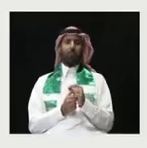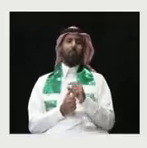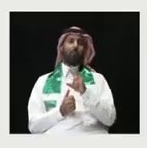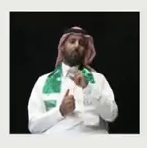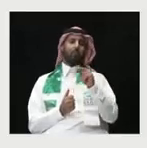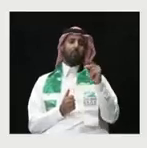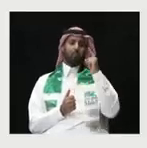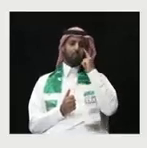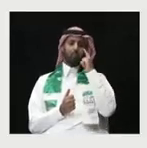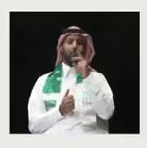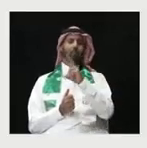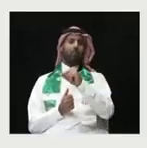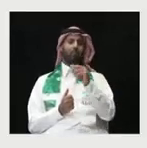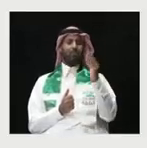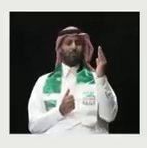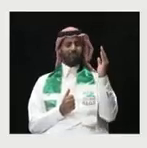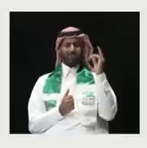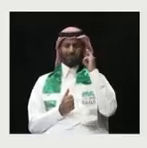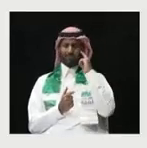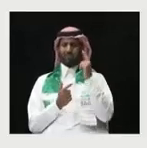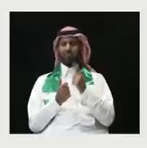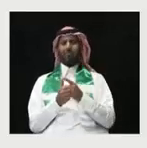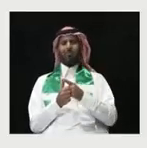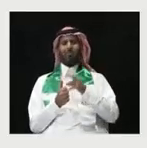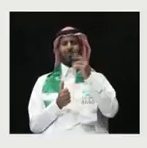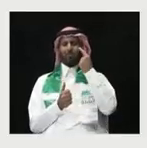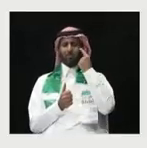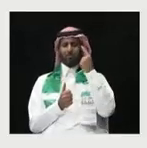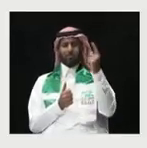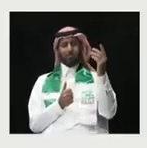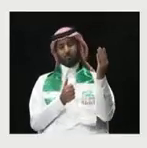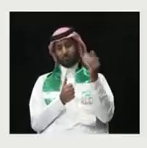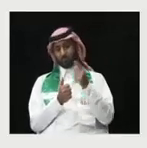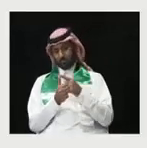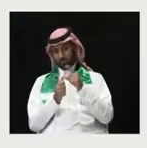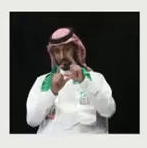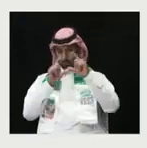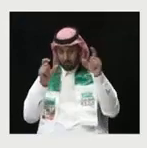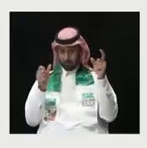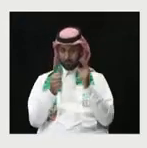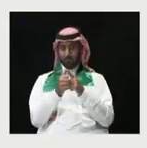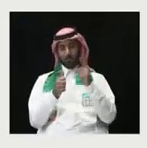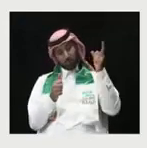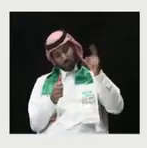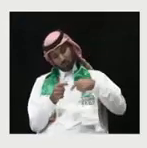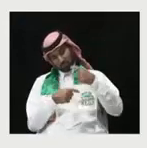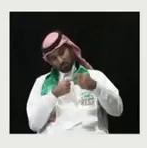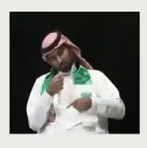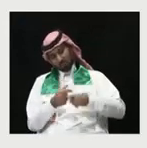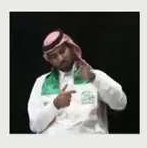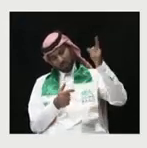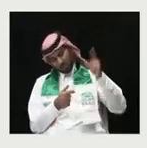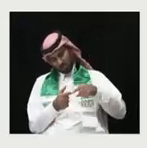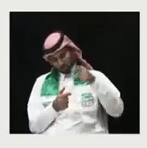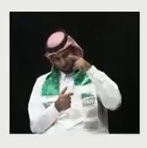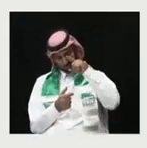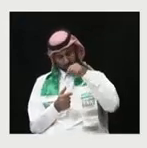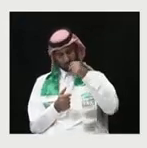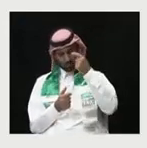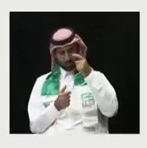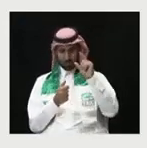at the beginning of the sentence, the first letter in a sentence is always in capital. A name,